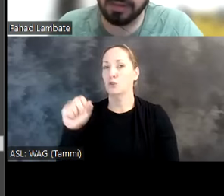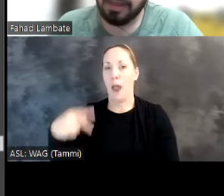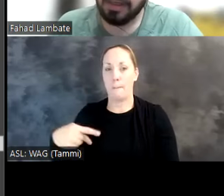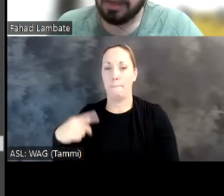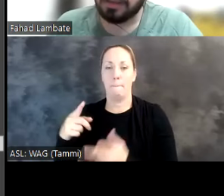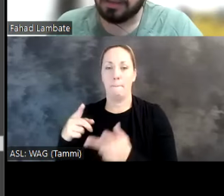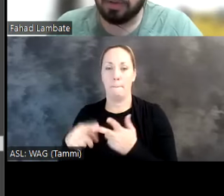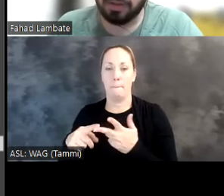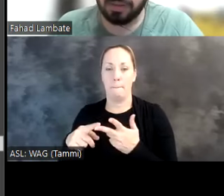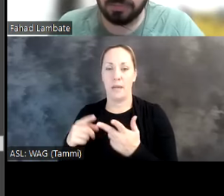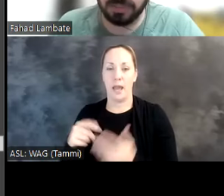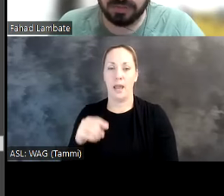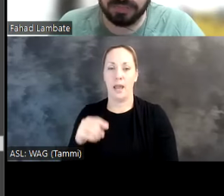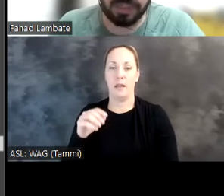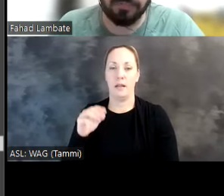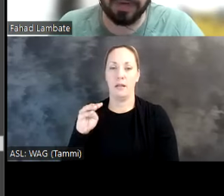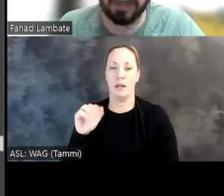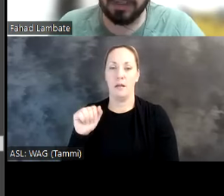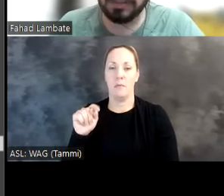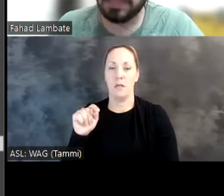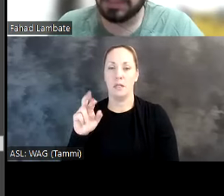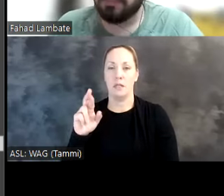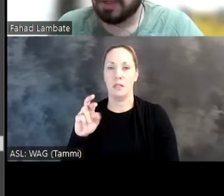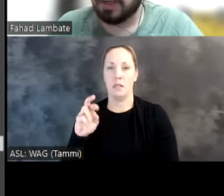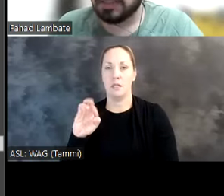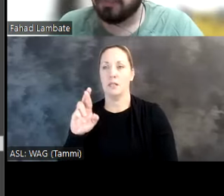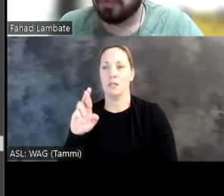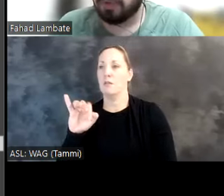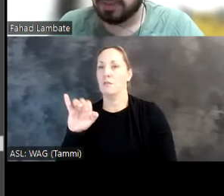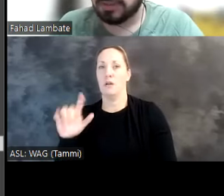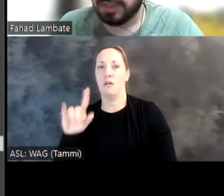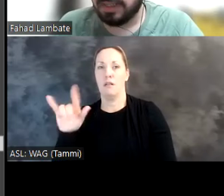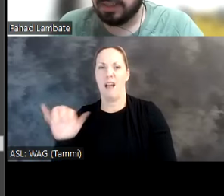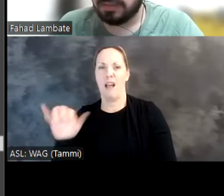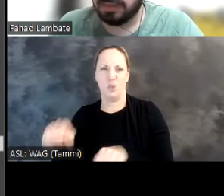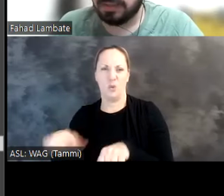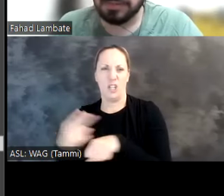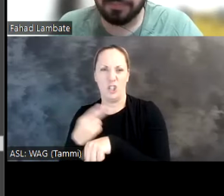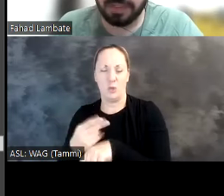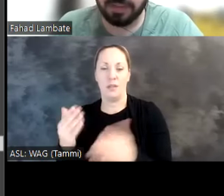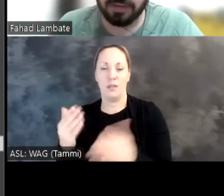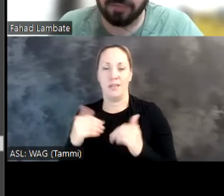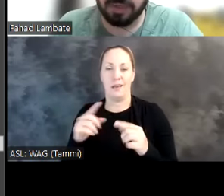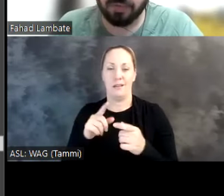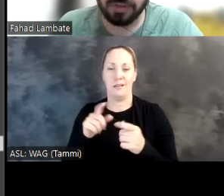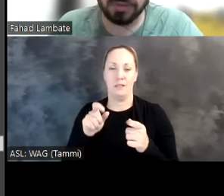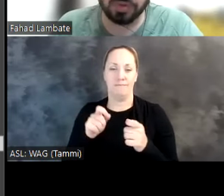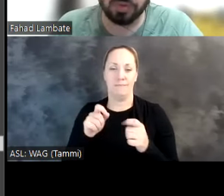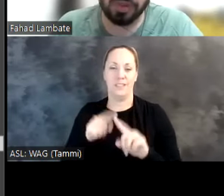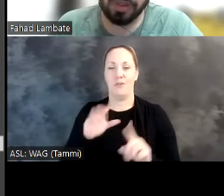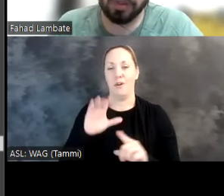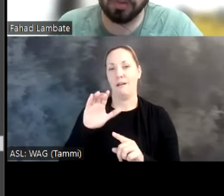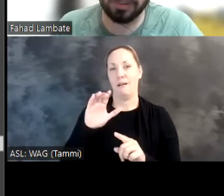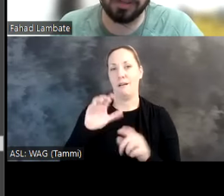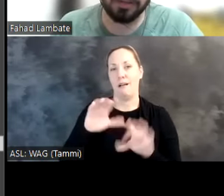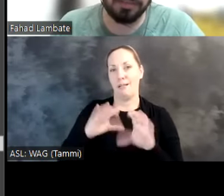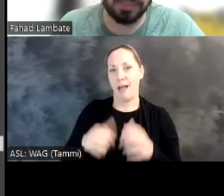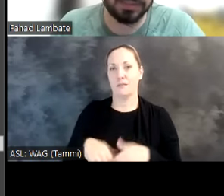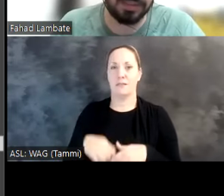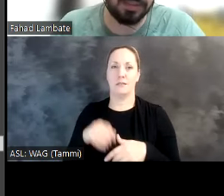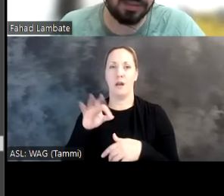say, or predefining a specific class for focus styling in this framework. So you